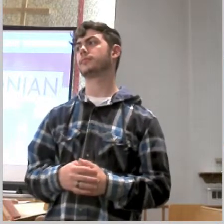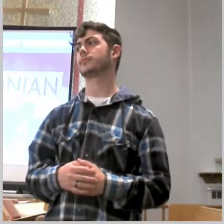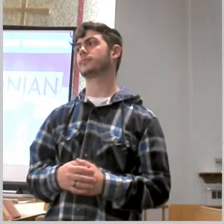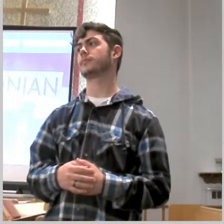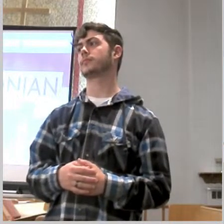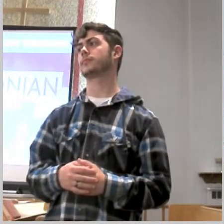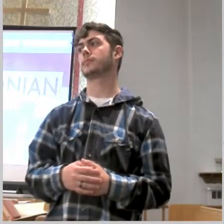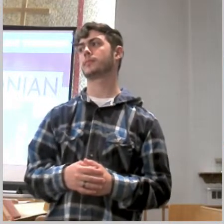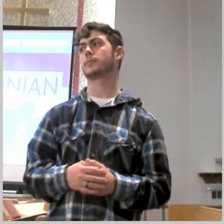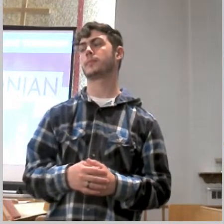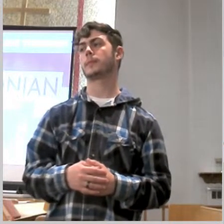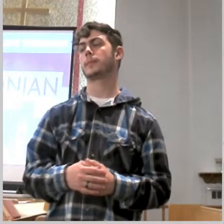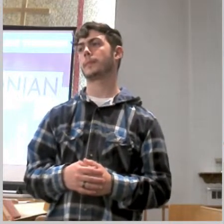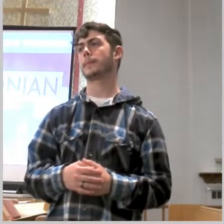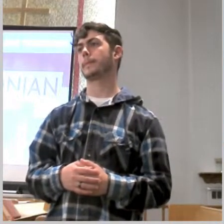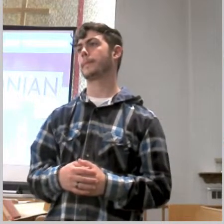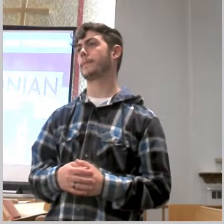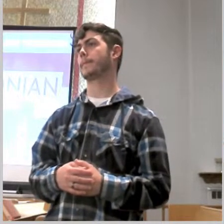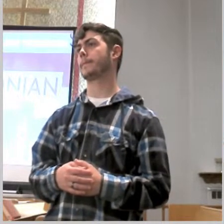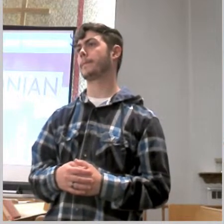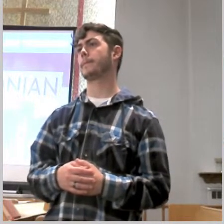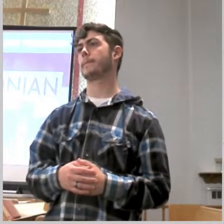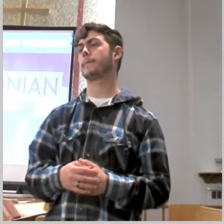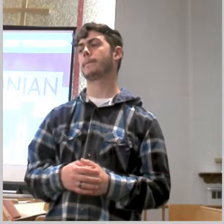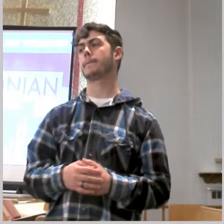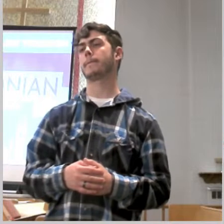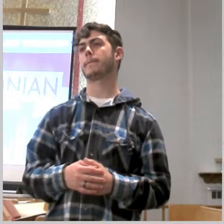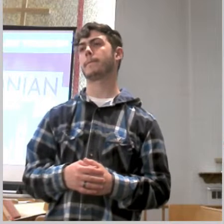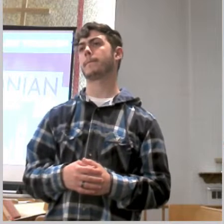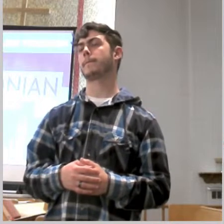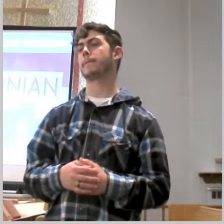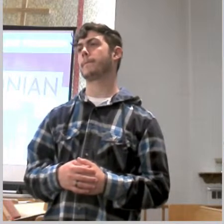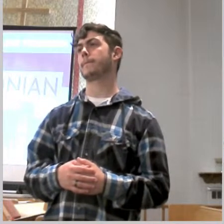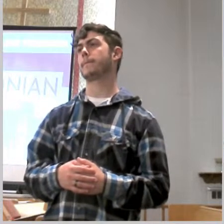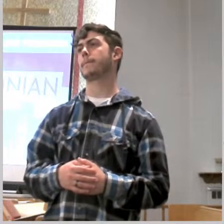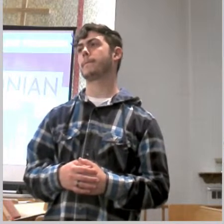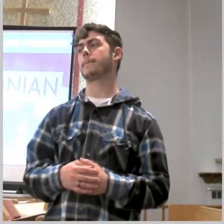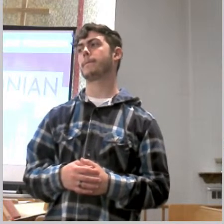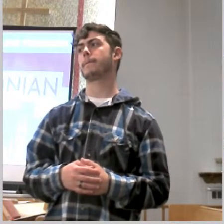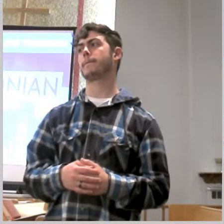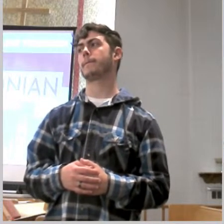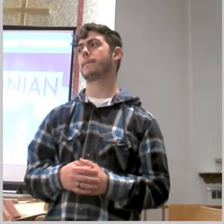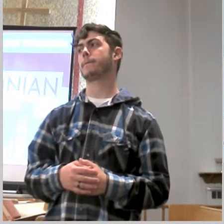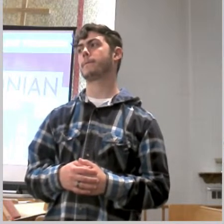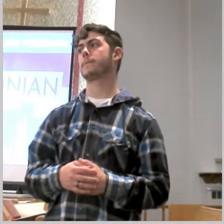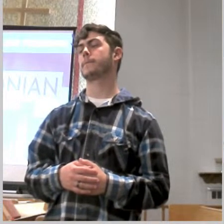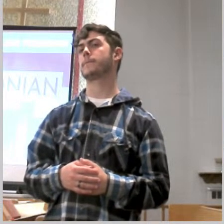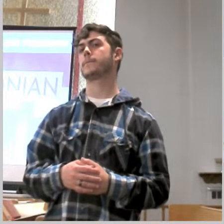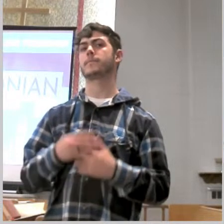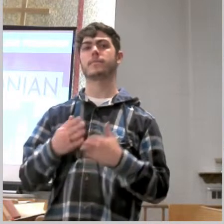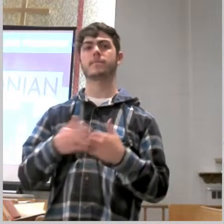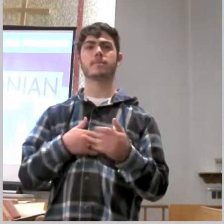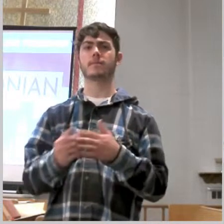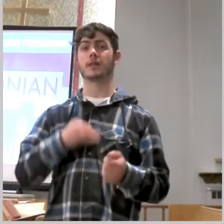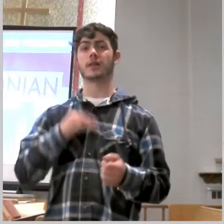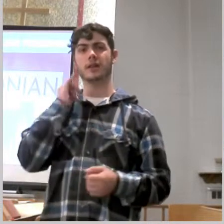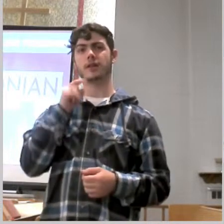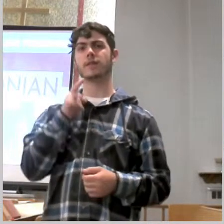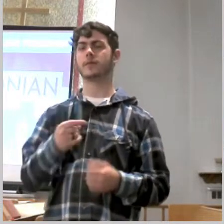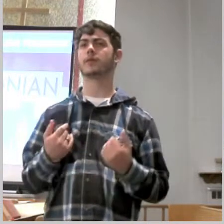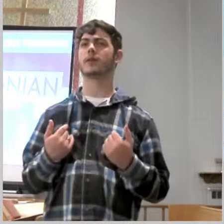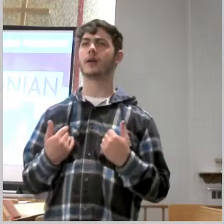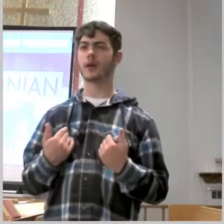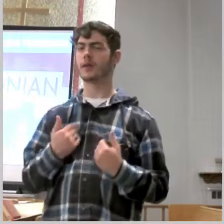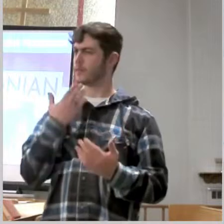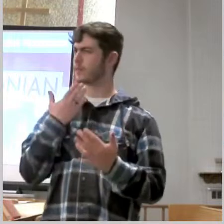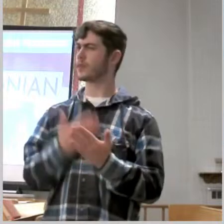hell is paved with good intentions. Good intentions, lofty goals, they do not equal faith.